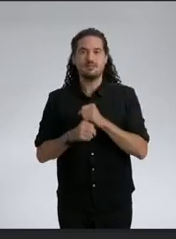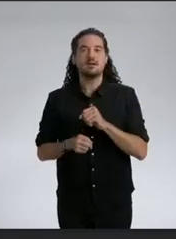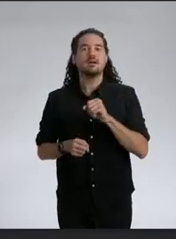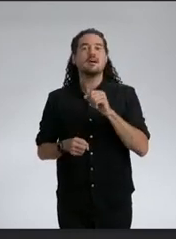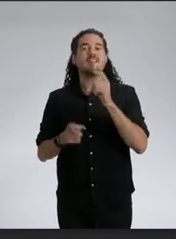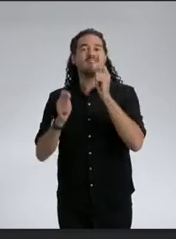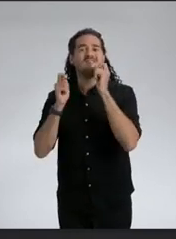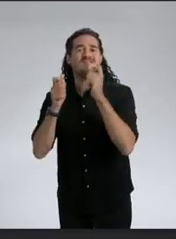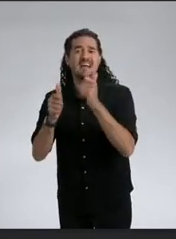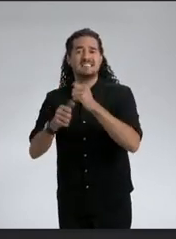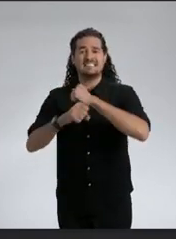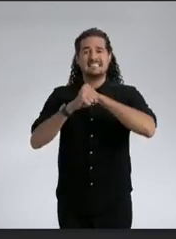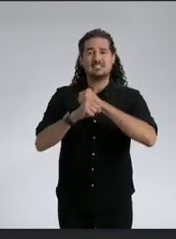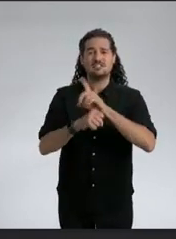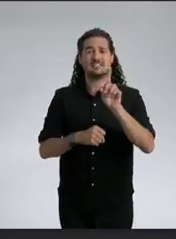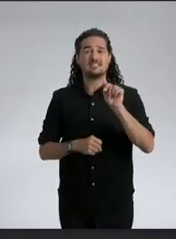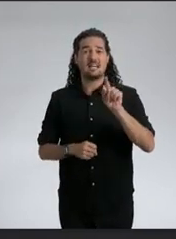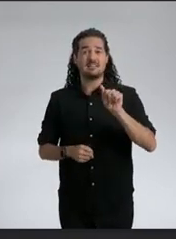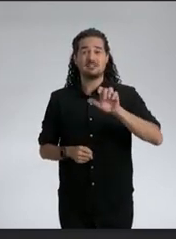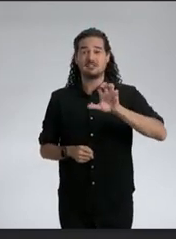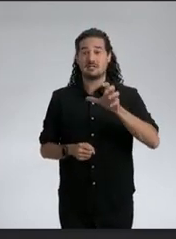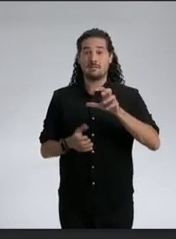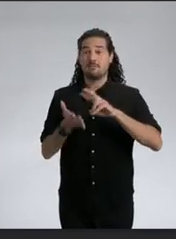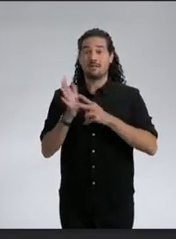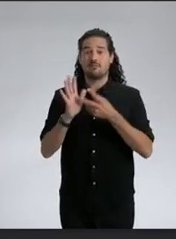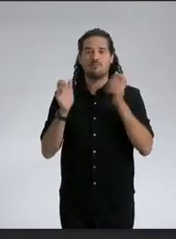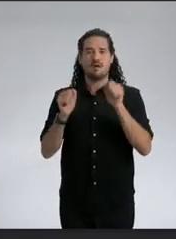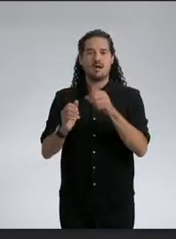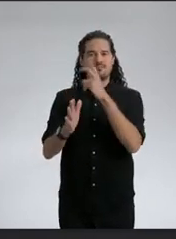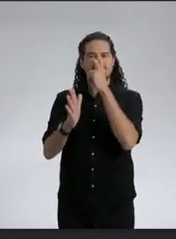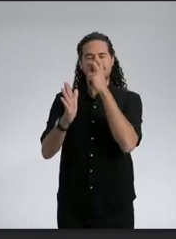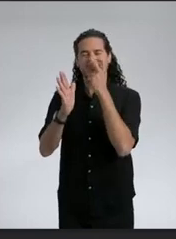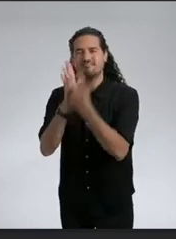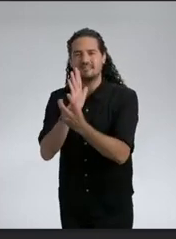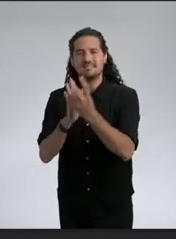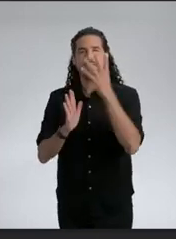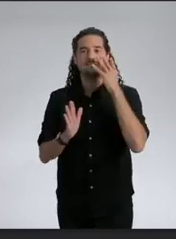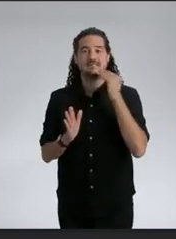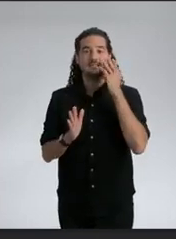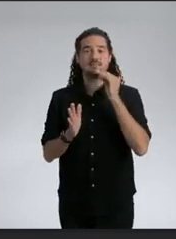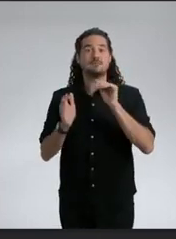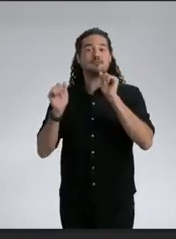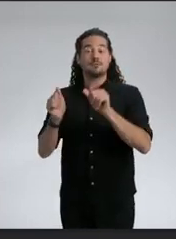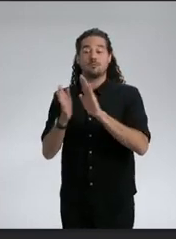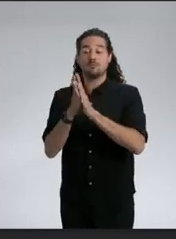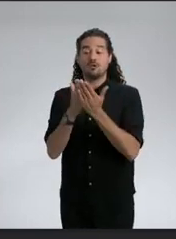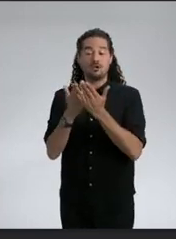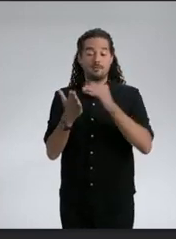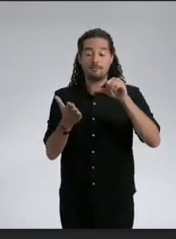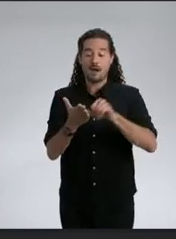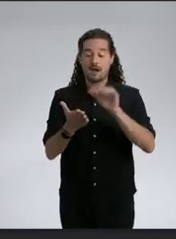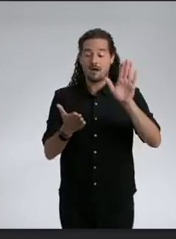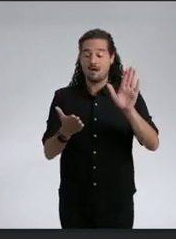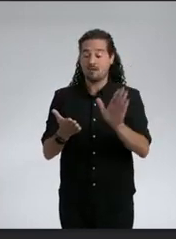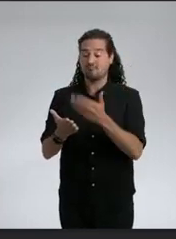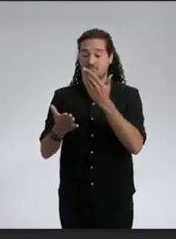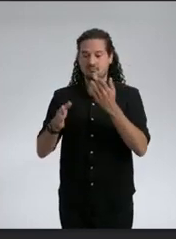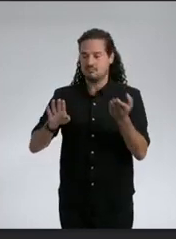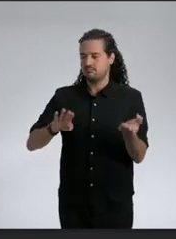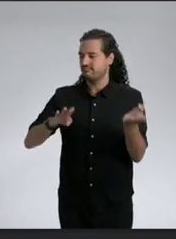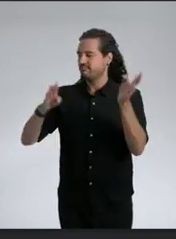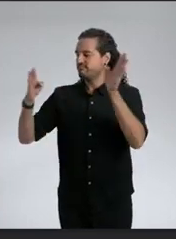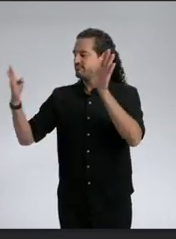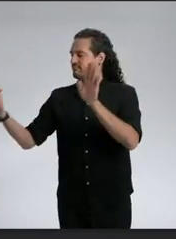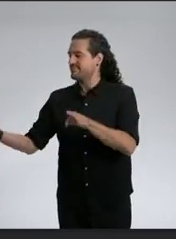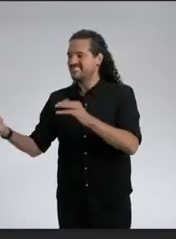can create immersive experiences, from turning the page on a shared book to seeing the strokes that someone has drawn on a shared whiteboard